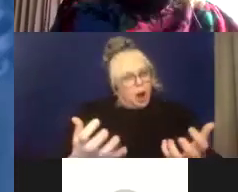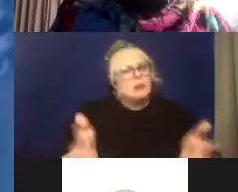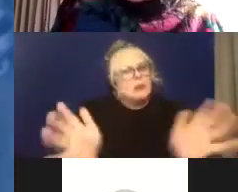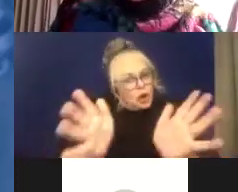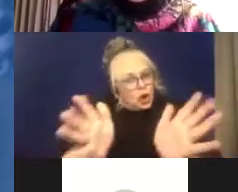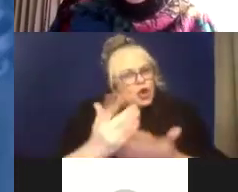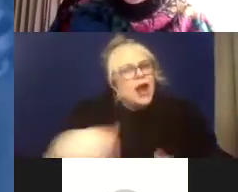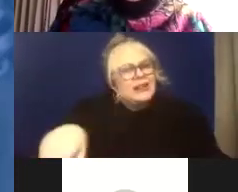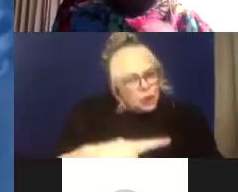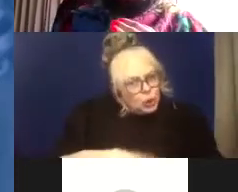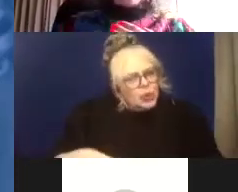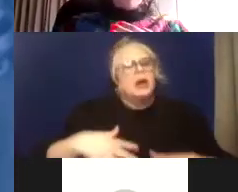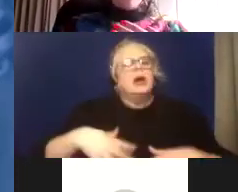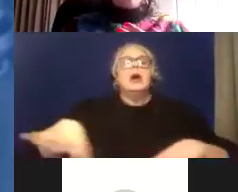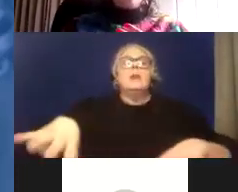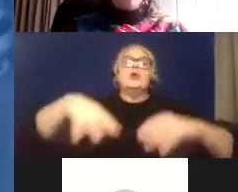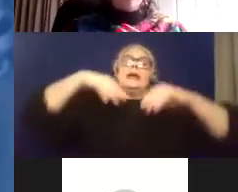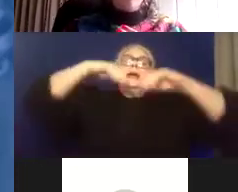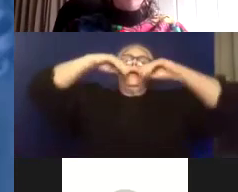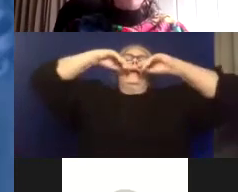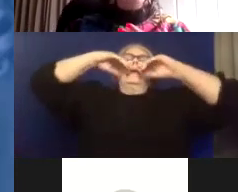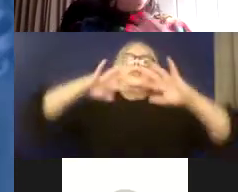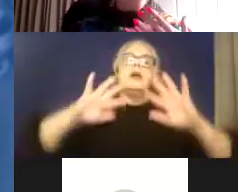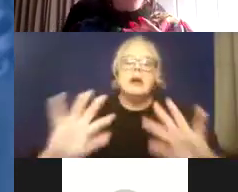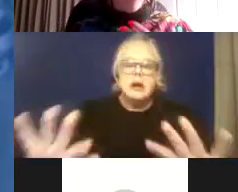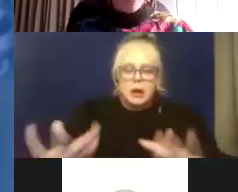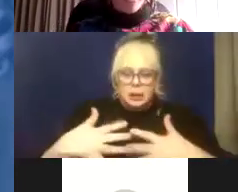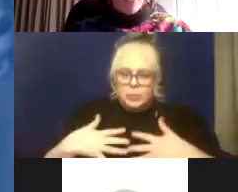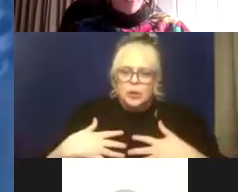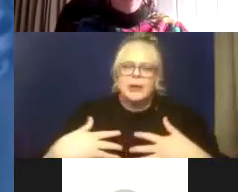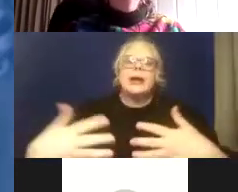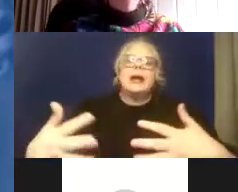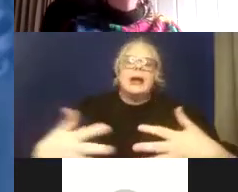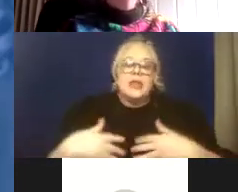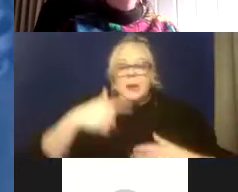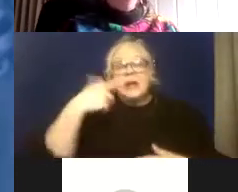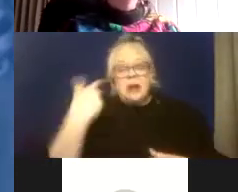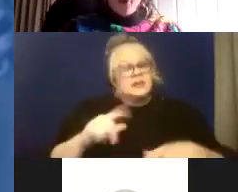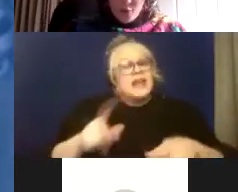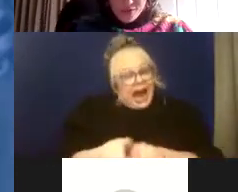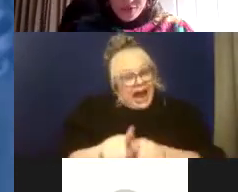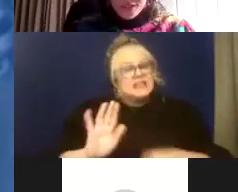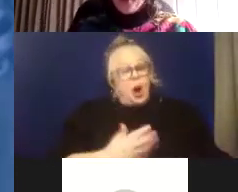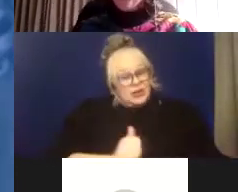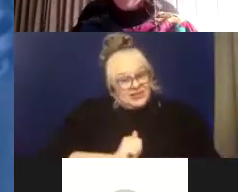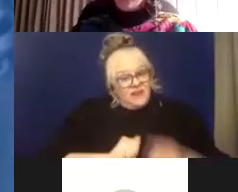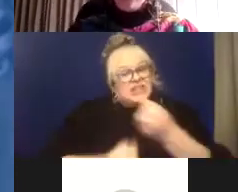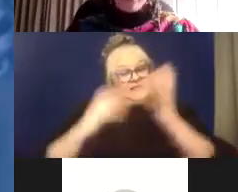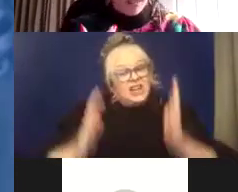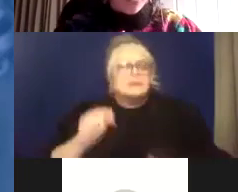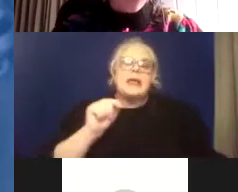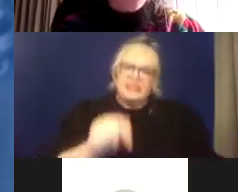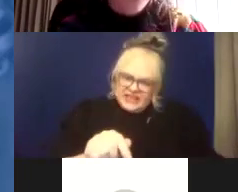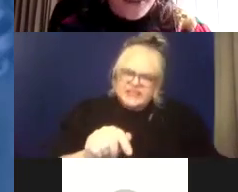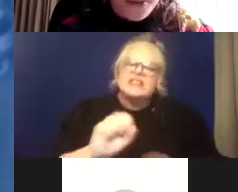are familiar to us as advocates, but especially frustrating in this area. We know that our work can be difficult, and it